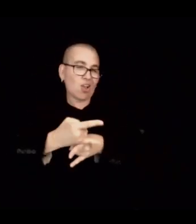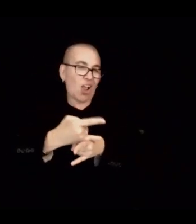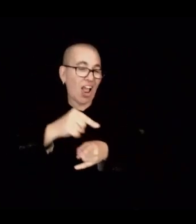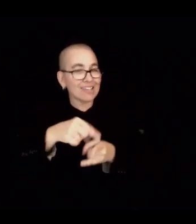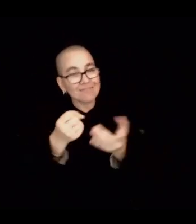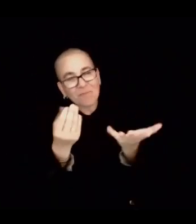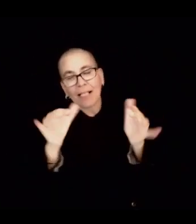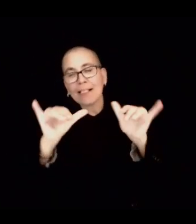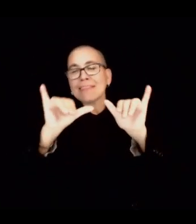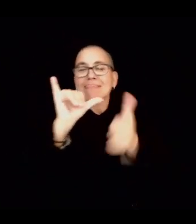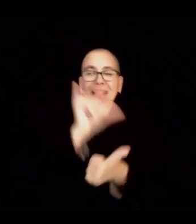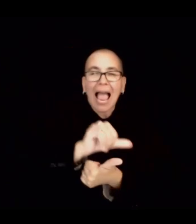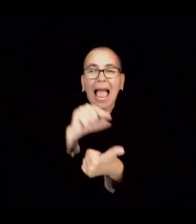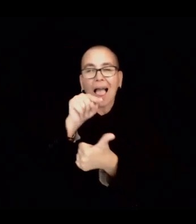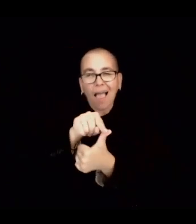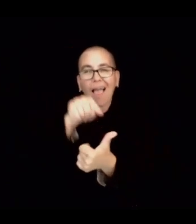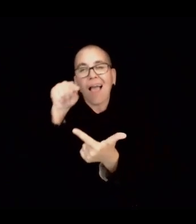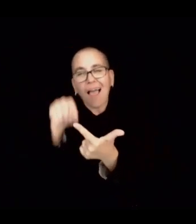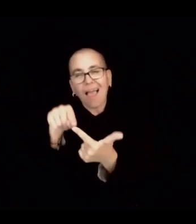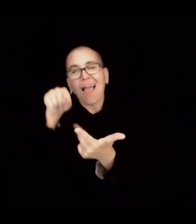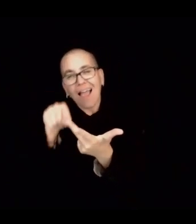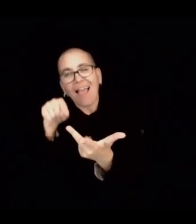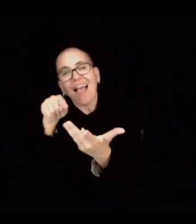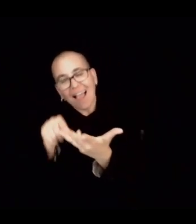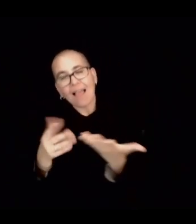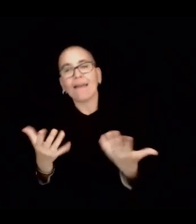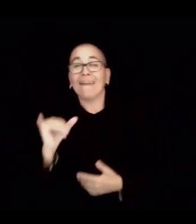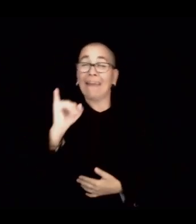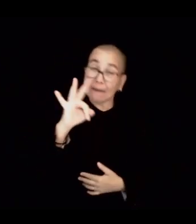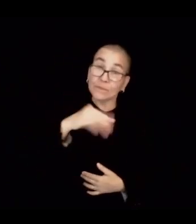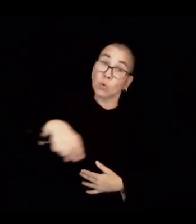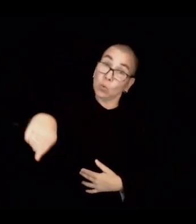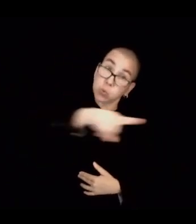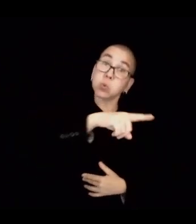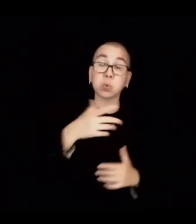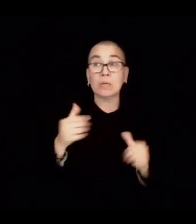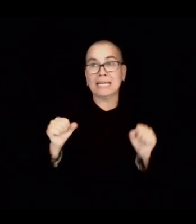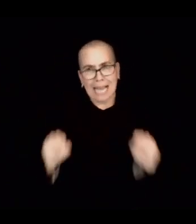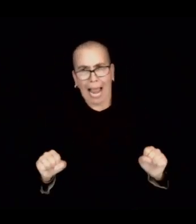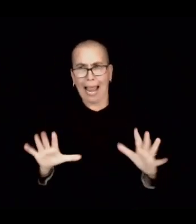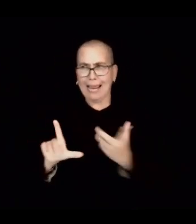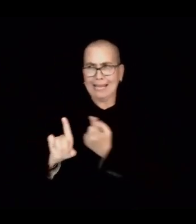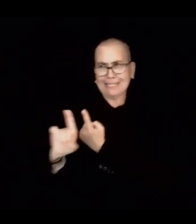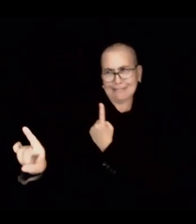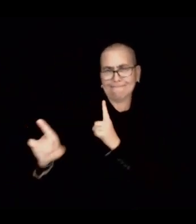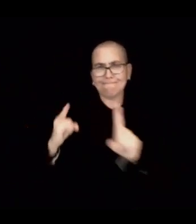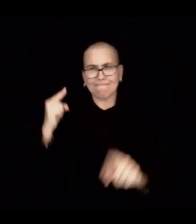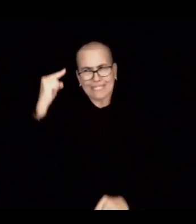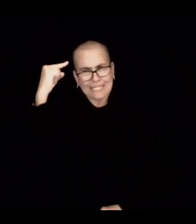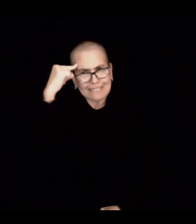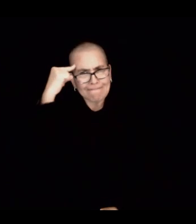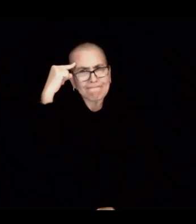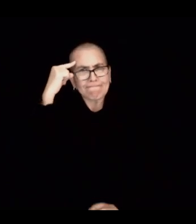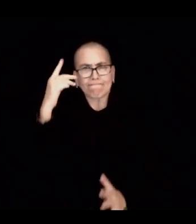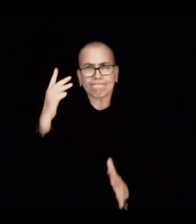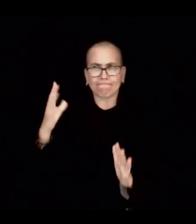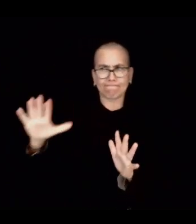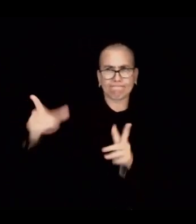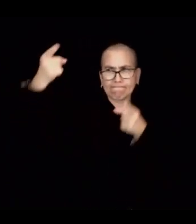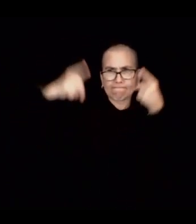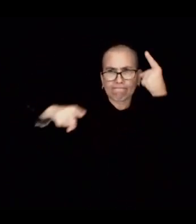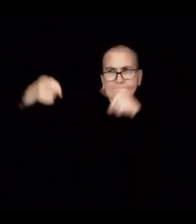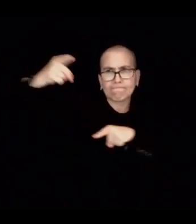socialize with the crowd that's important to you, and maybe I shouldn't use the term crowd, but the small group that's important to you, and you can